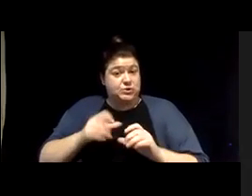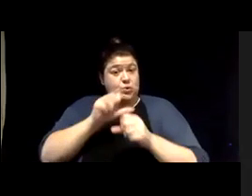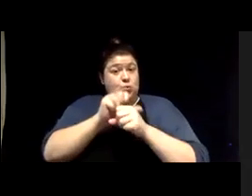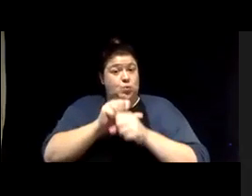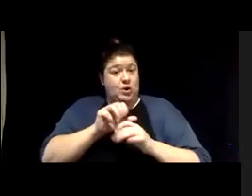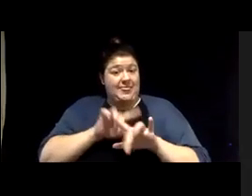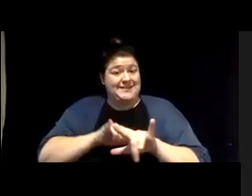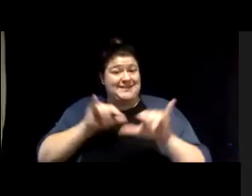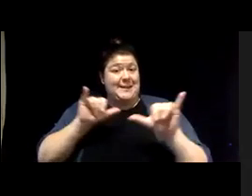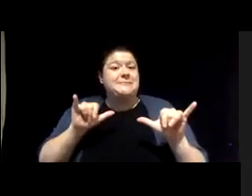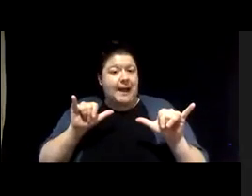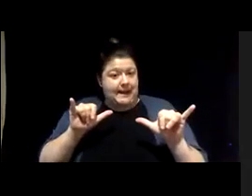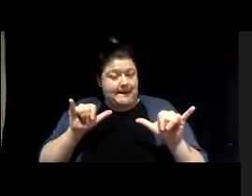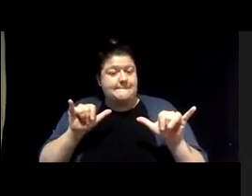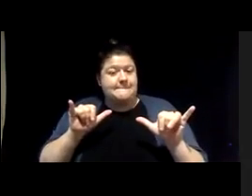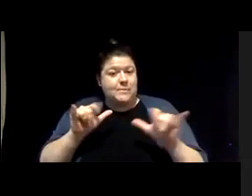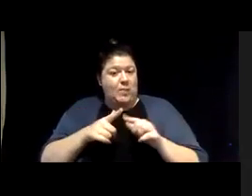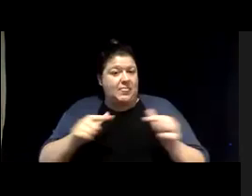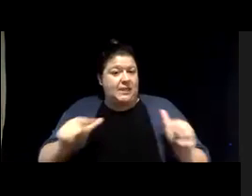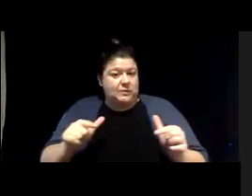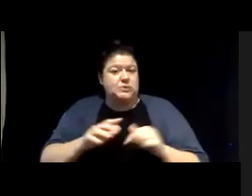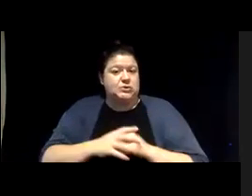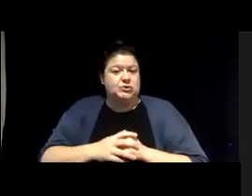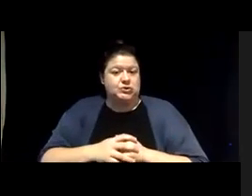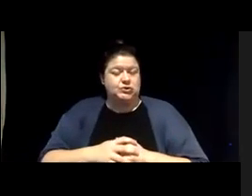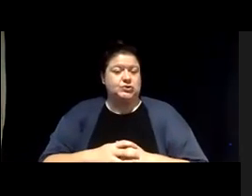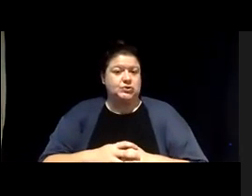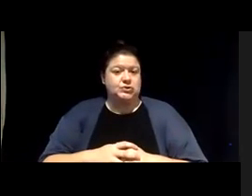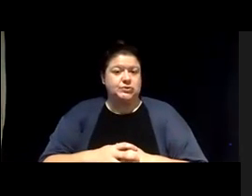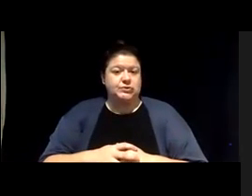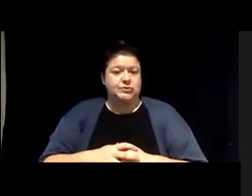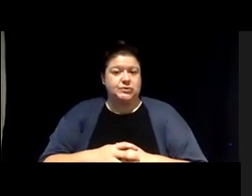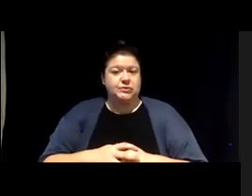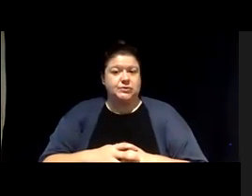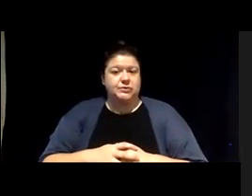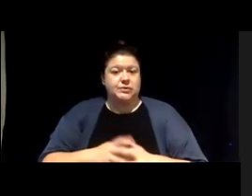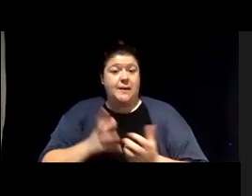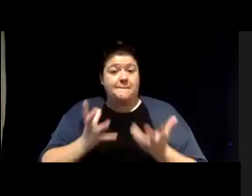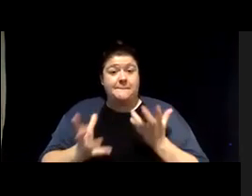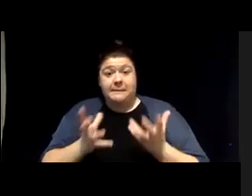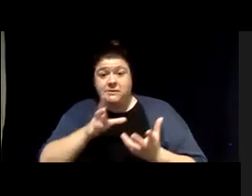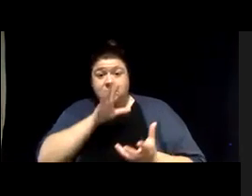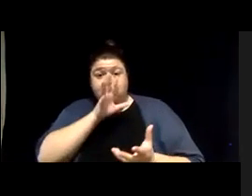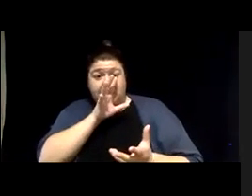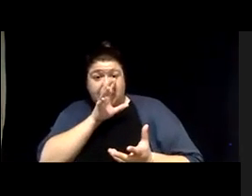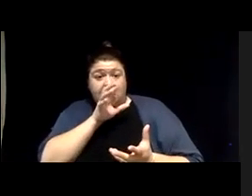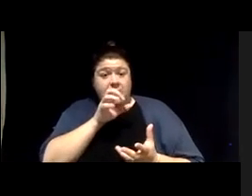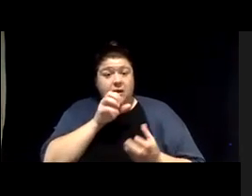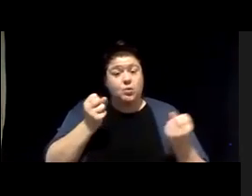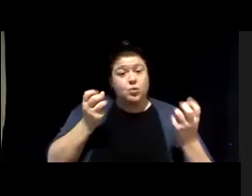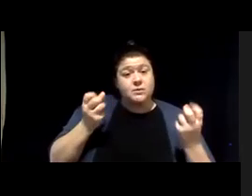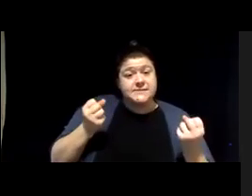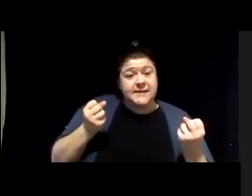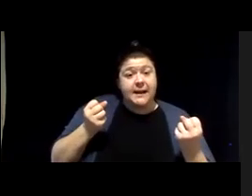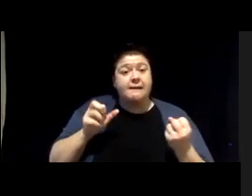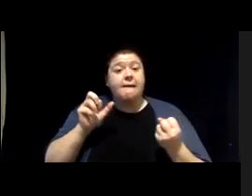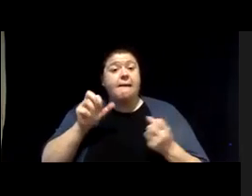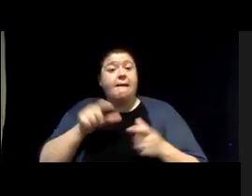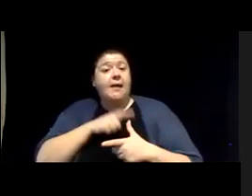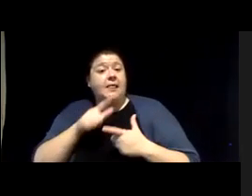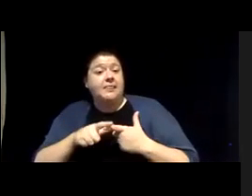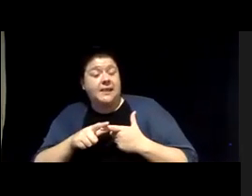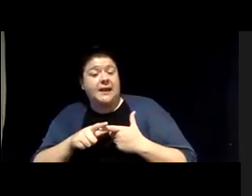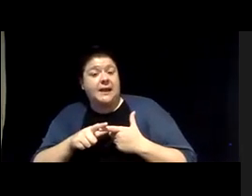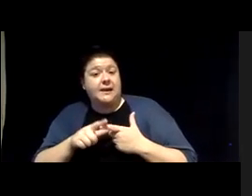spoken language. Okay. It works at the same time. You might be speaking and you might be gesturing and, you know, blah, blah, blah, blah.